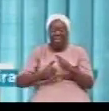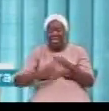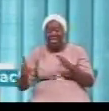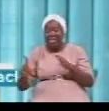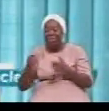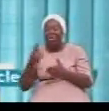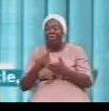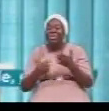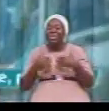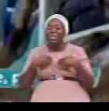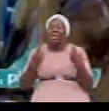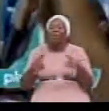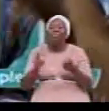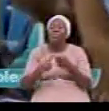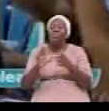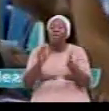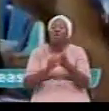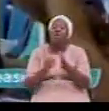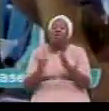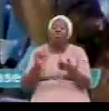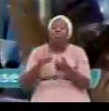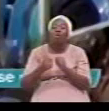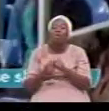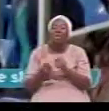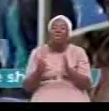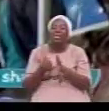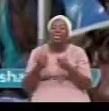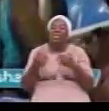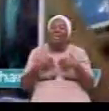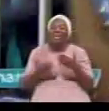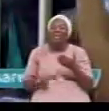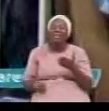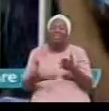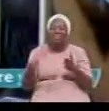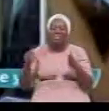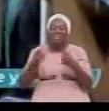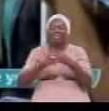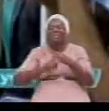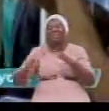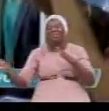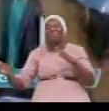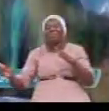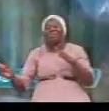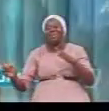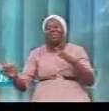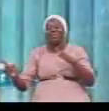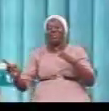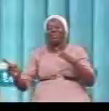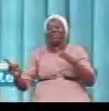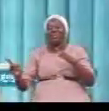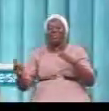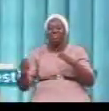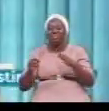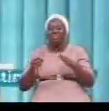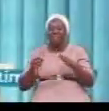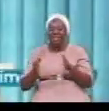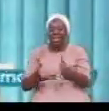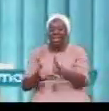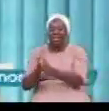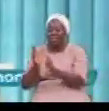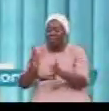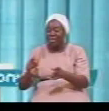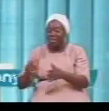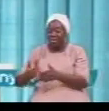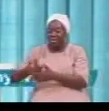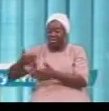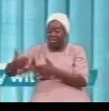happened to your problem? It has. Please ask the person next to you. If it has disappeared, why are you not